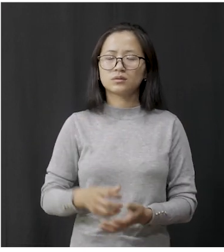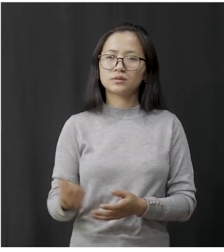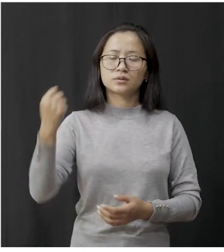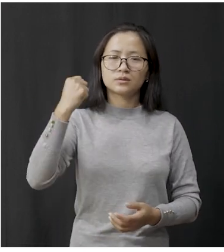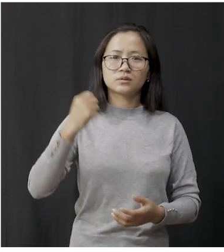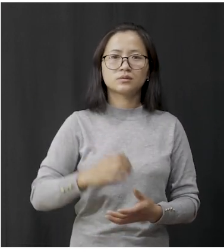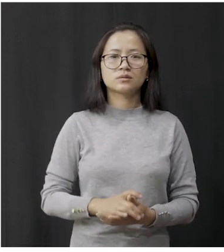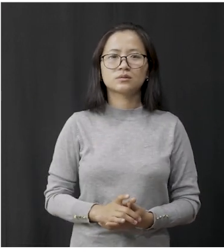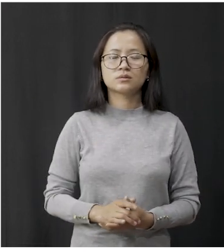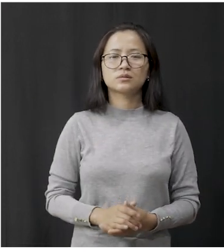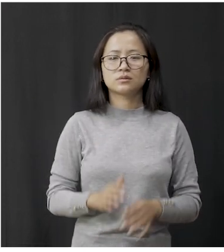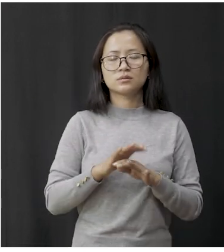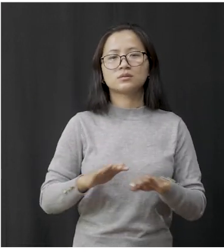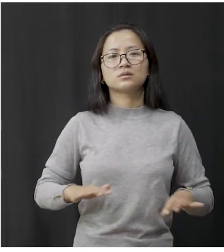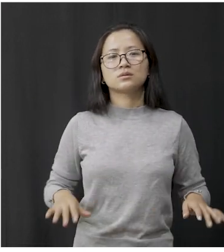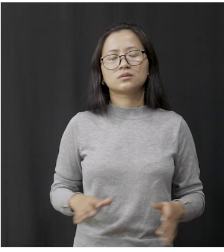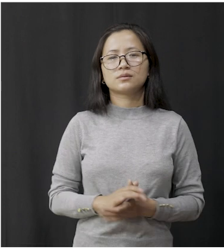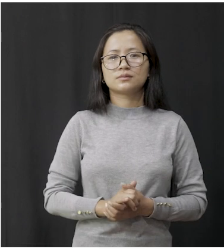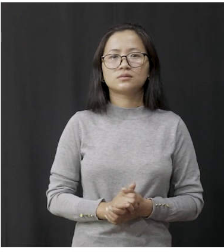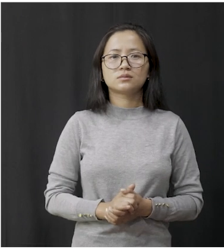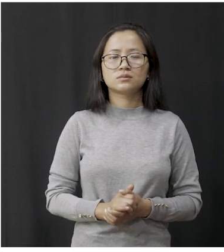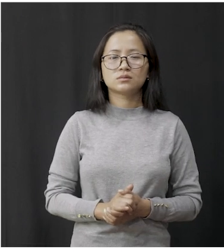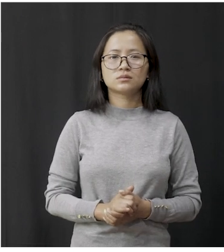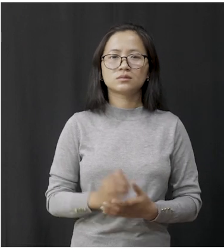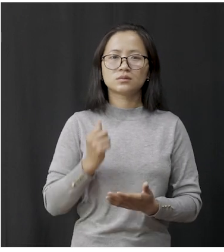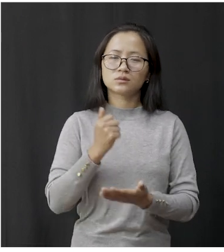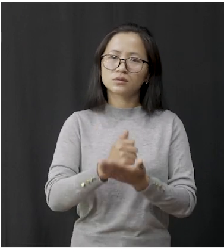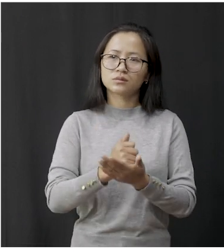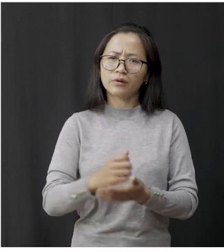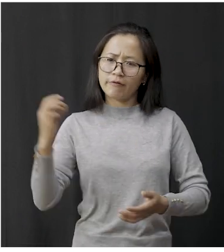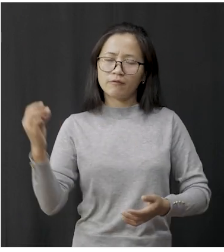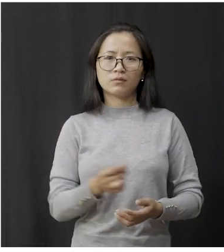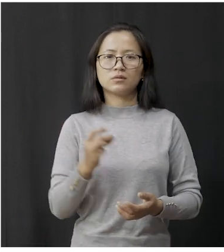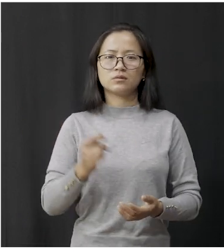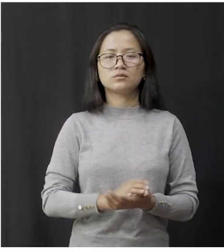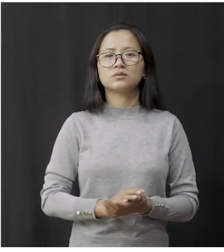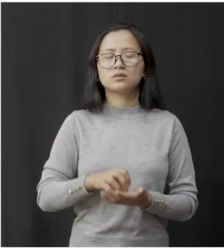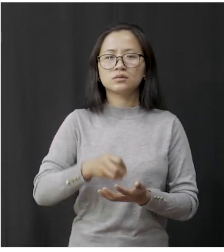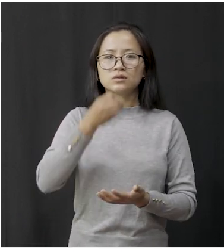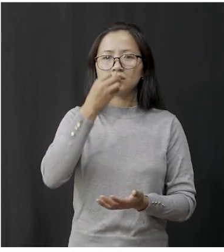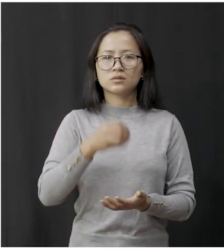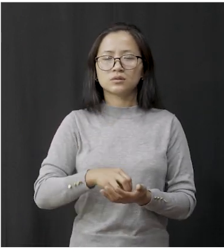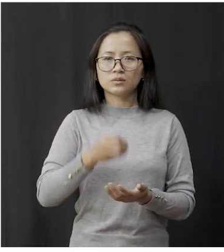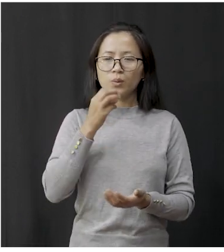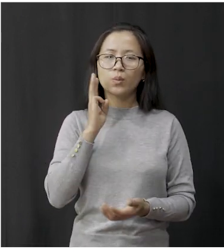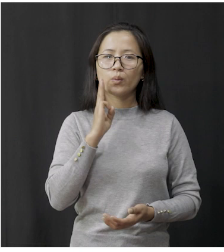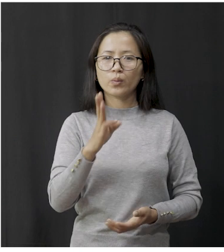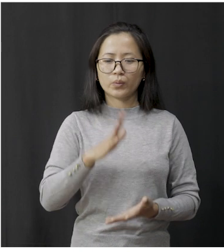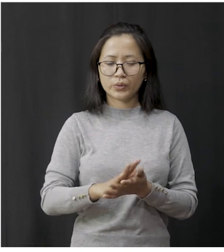energy. So students, we should never be in hurry, and our food should be